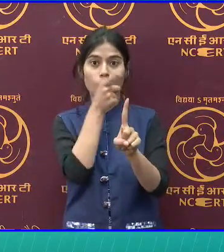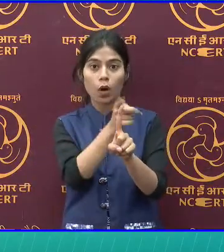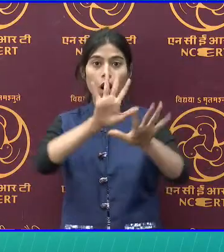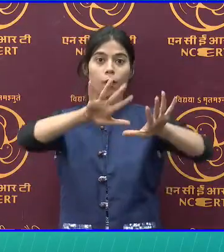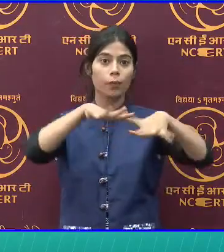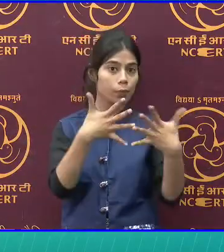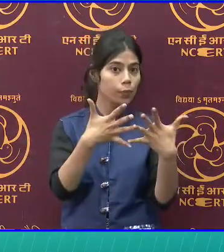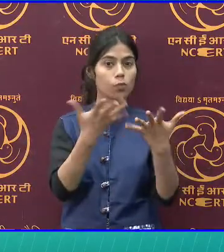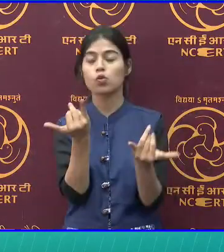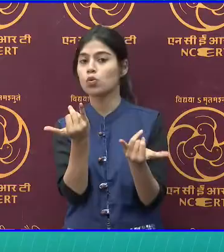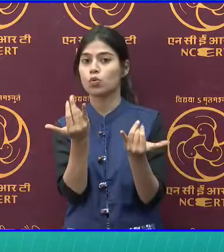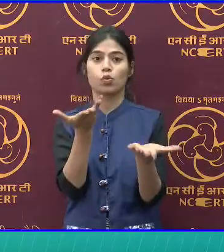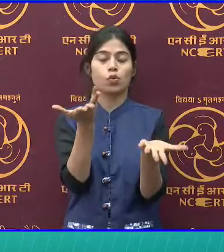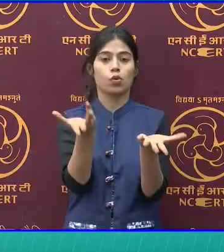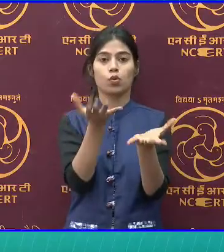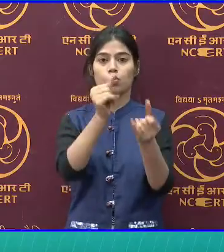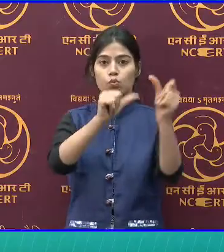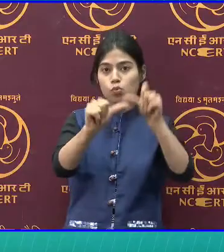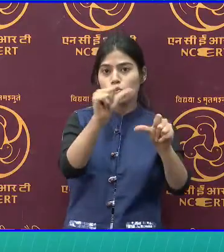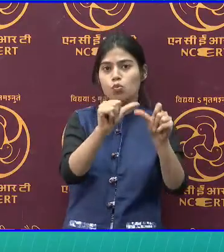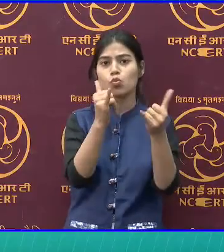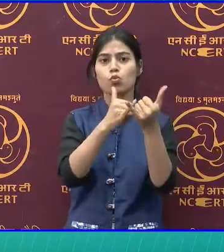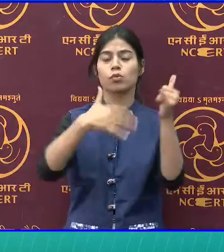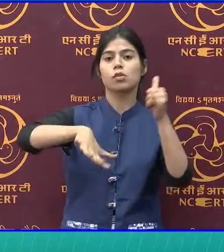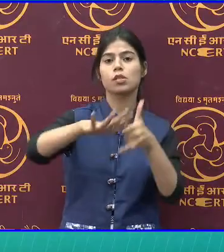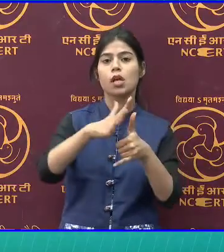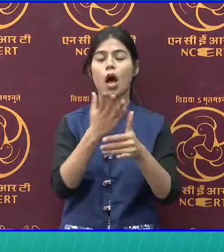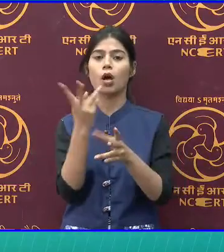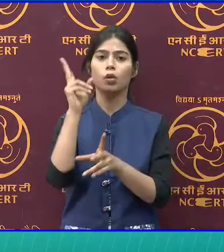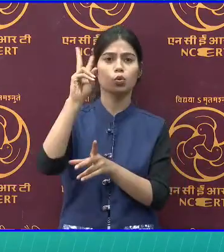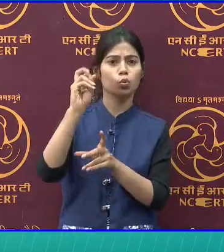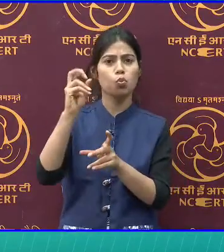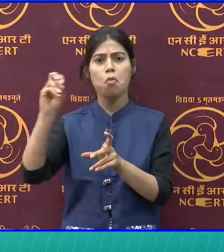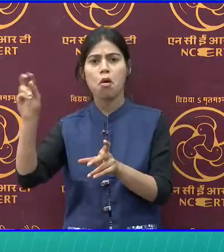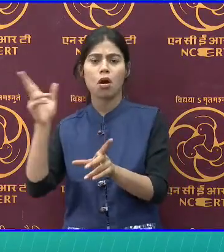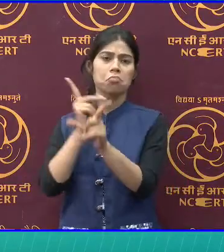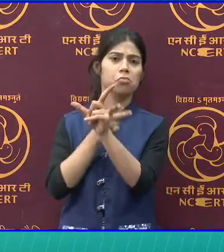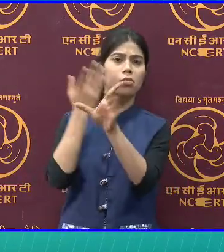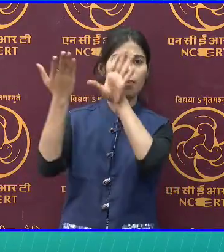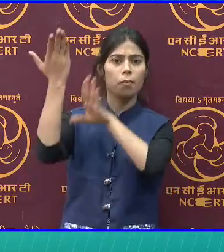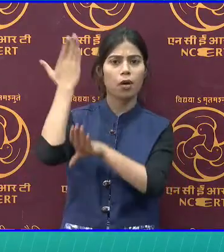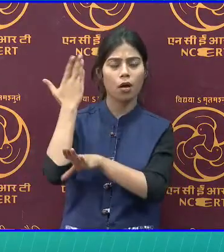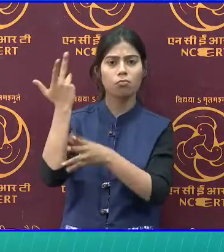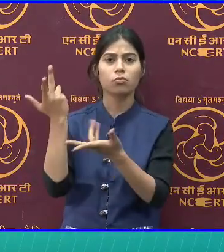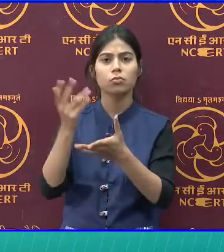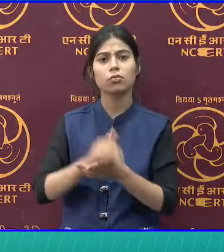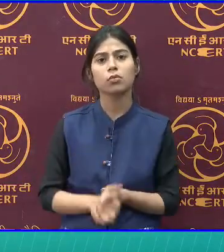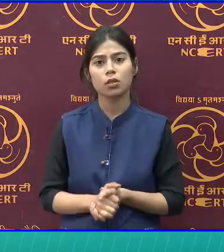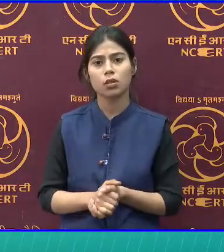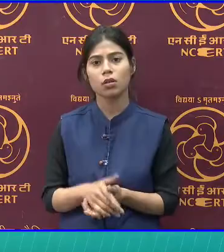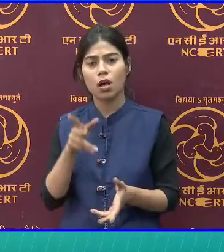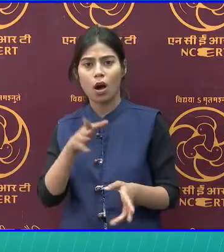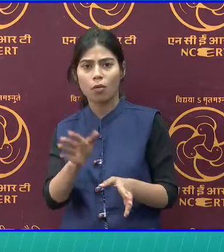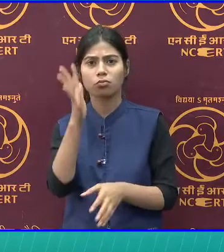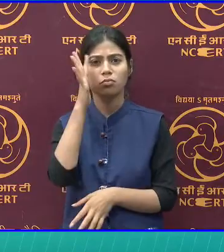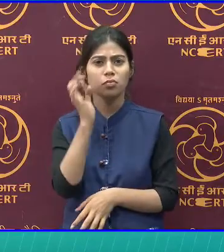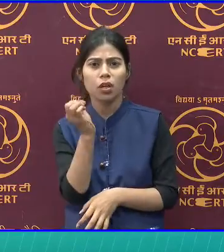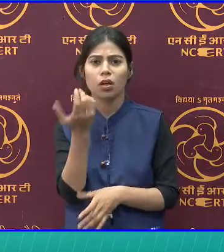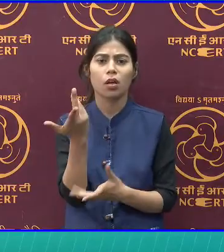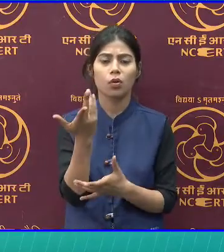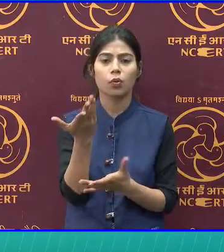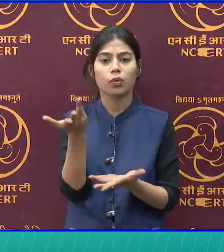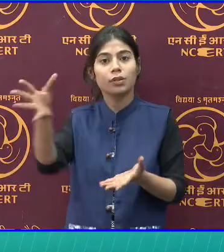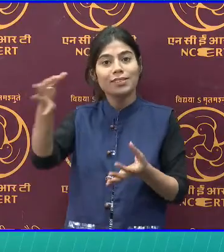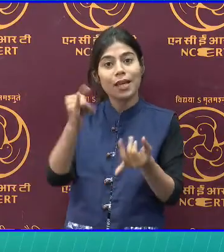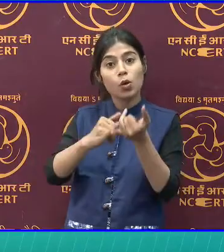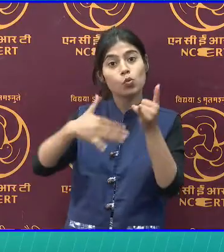how the social science evolved in the last 200 years. My dear students and parents, Amit, I also wanted to tell you that social science is a very